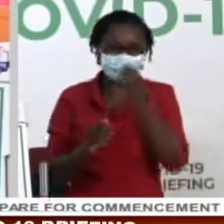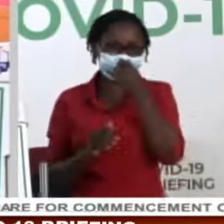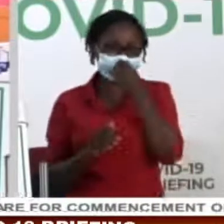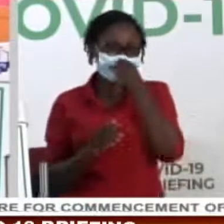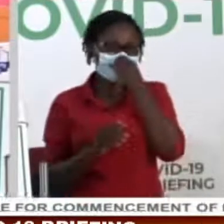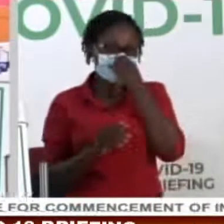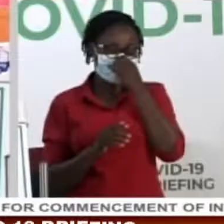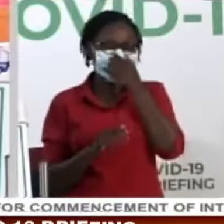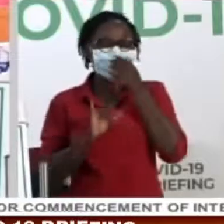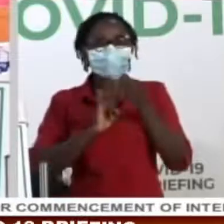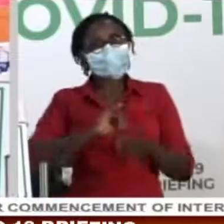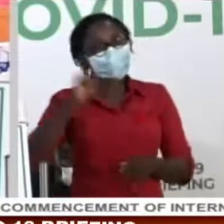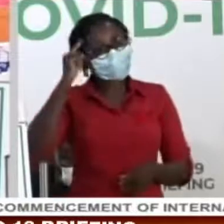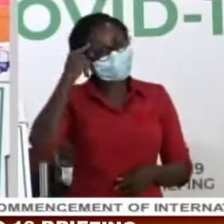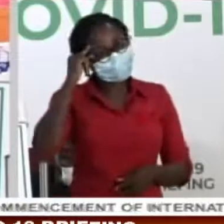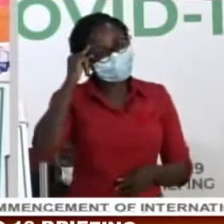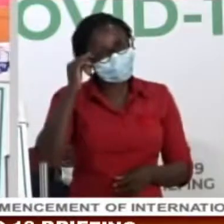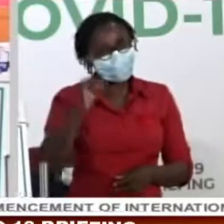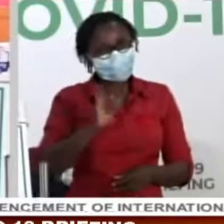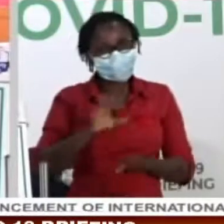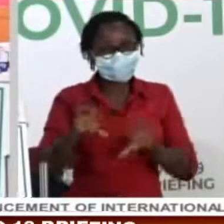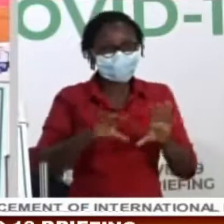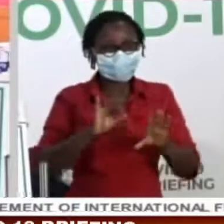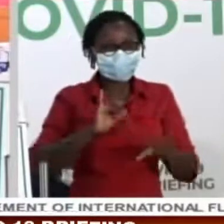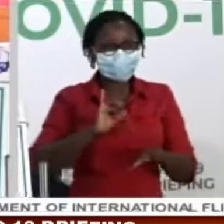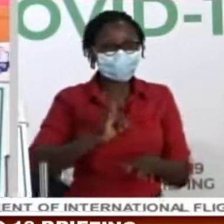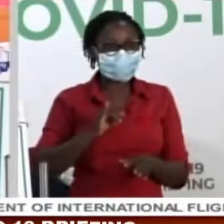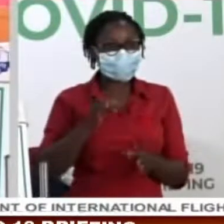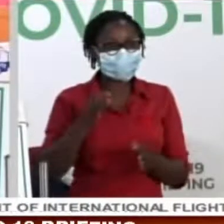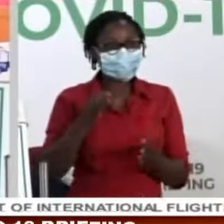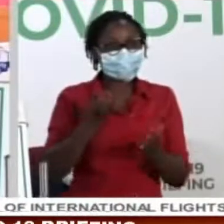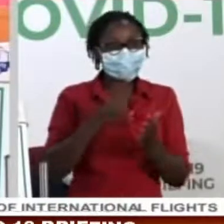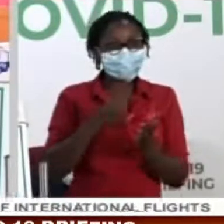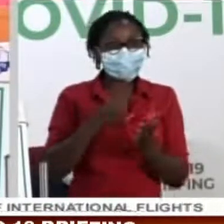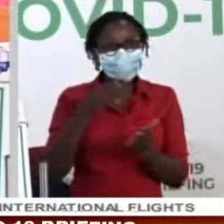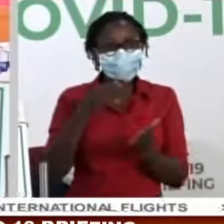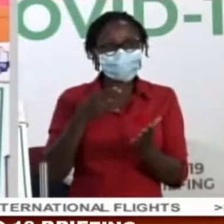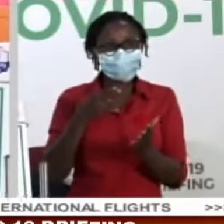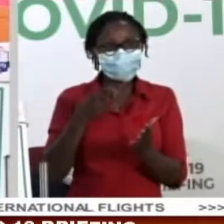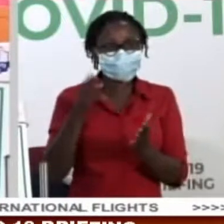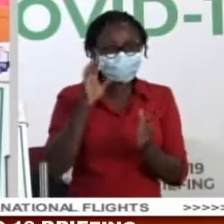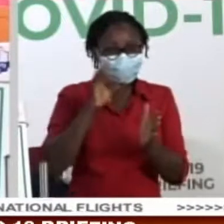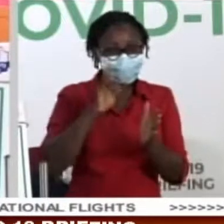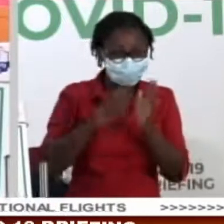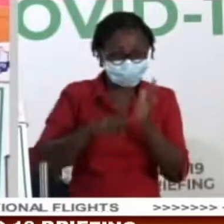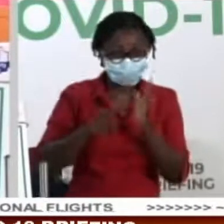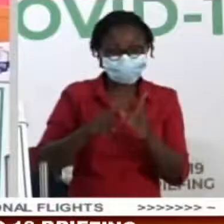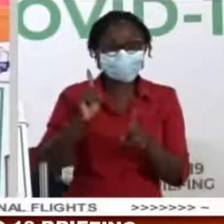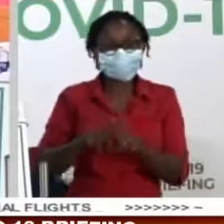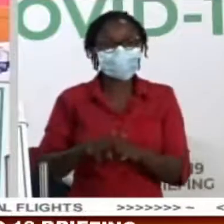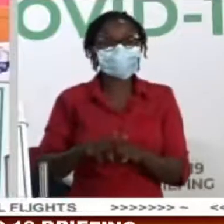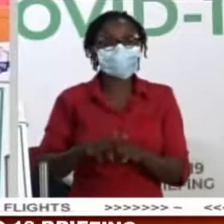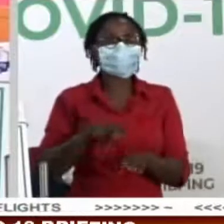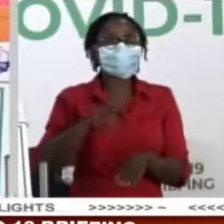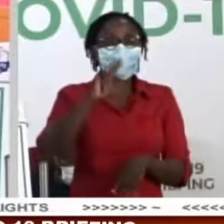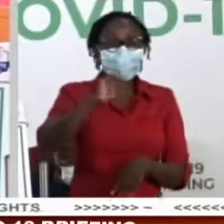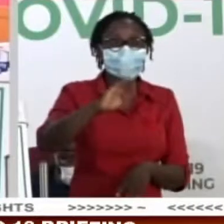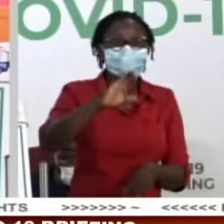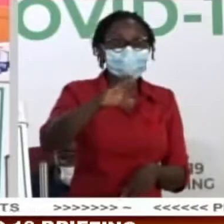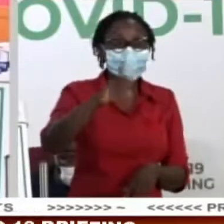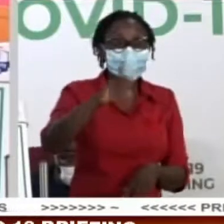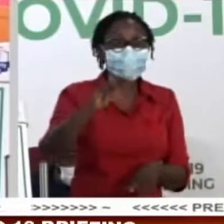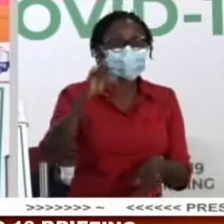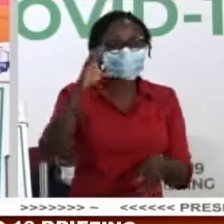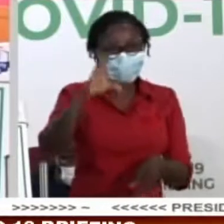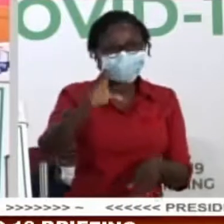I paid an inspection visit to the Emergency Operations Center of the National Center for Disease Control for an assessment